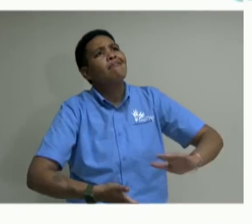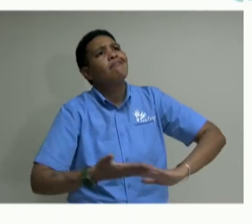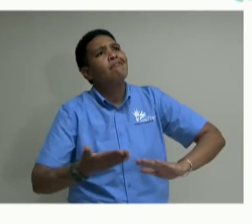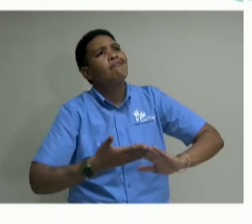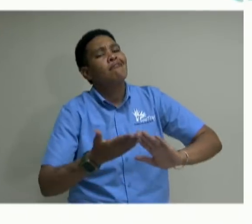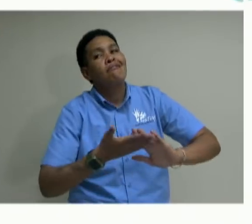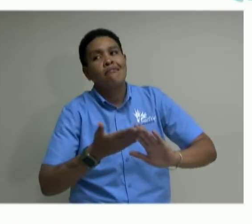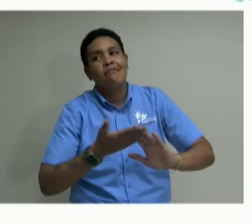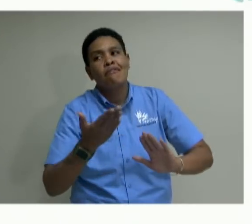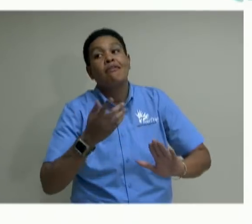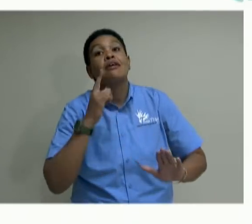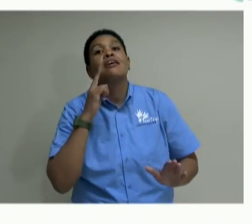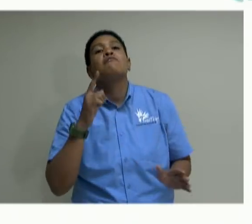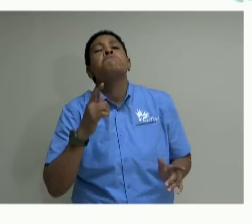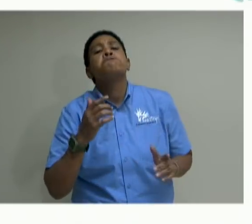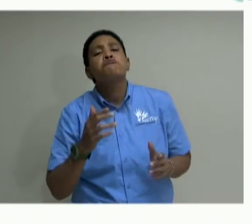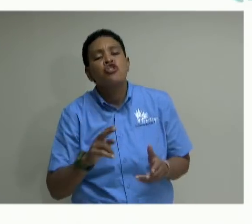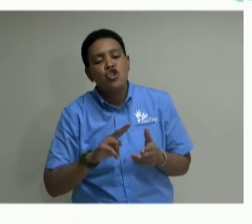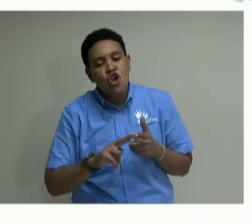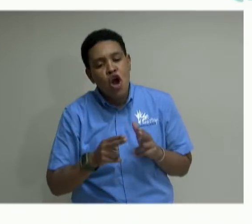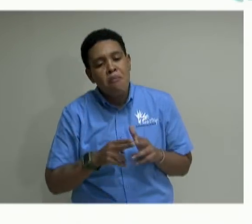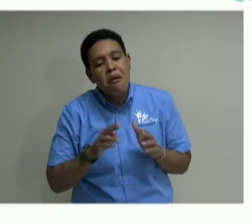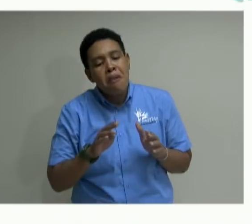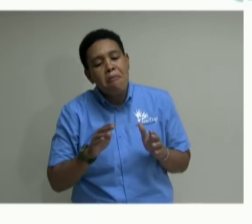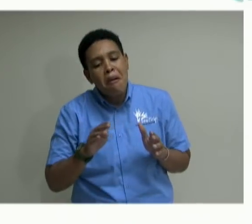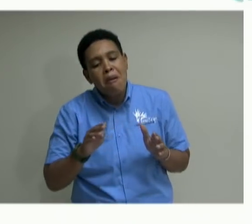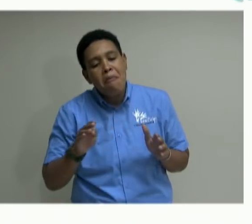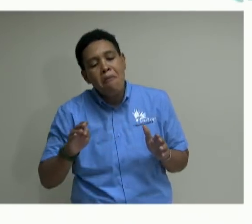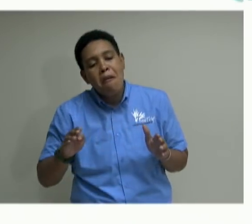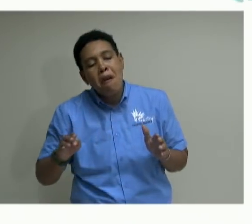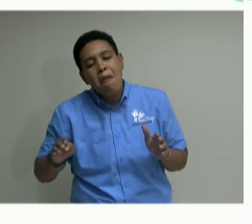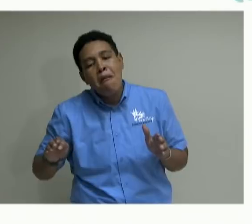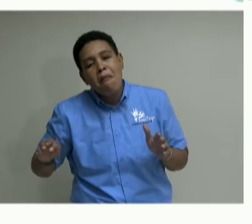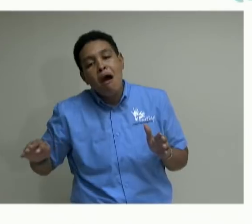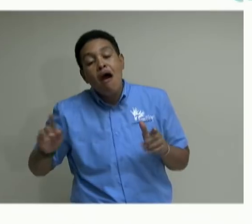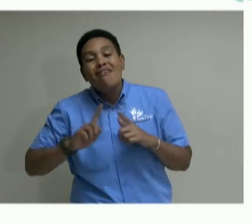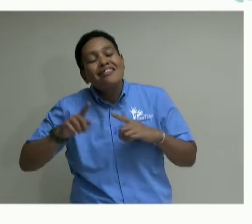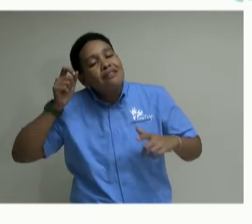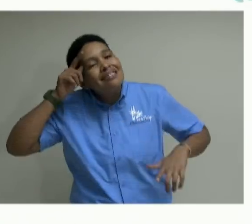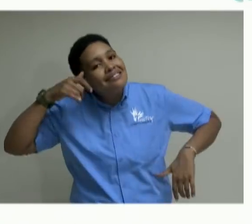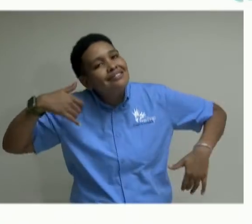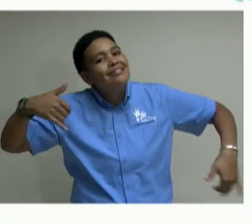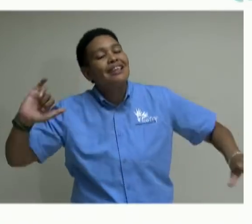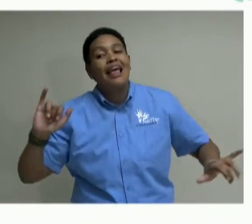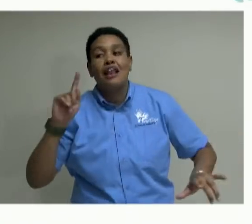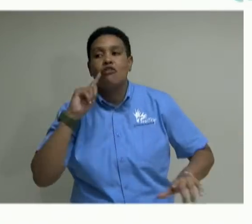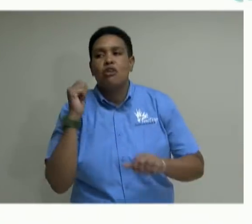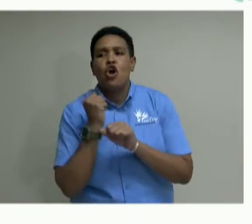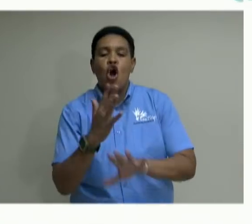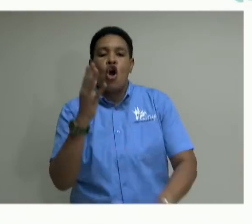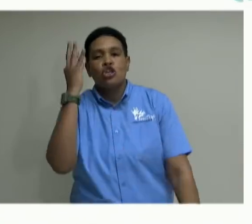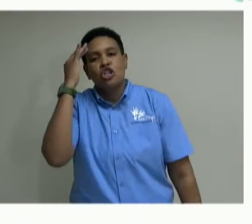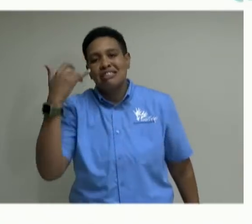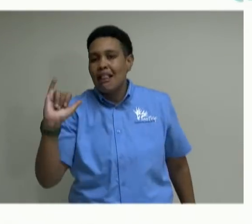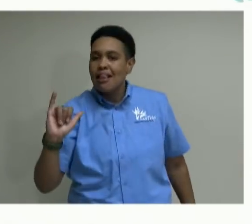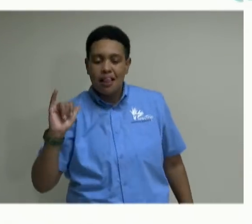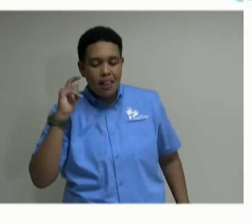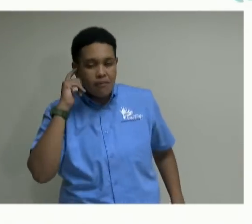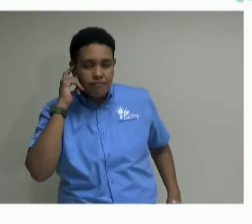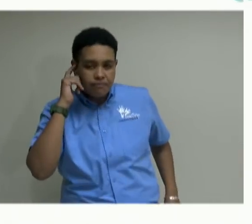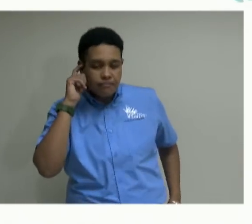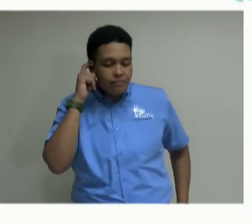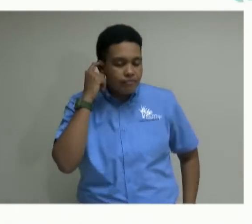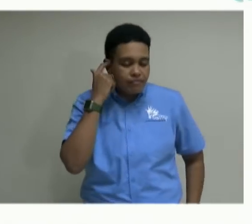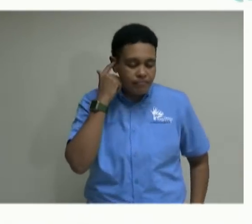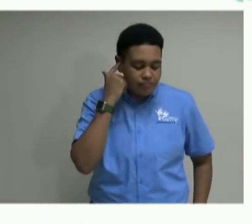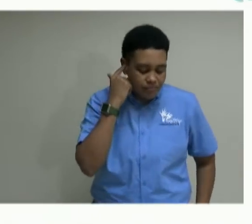leading down. The numbers are trending down somewhat, but there's still cause for concern. And of